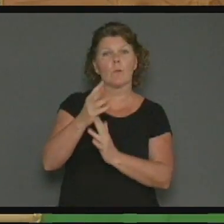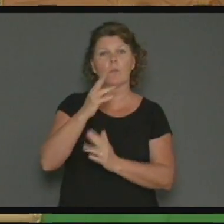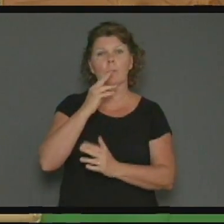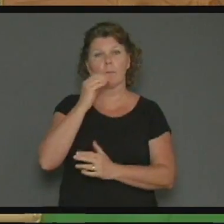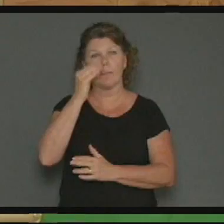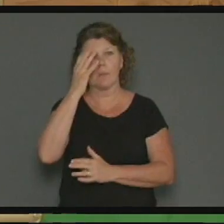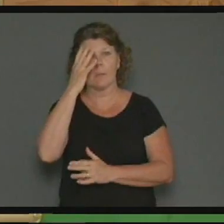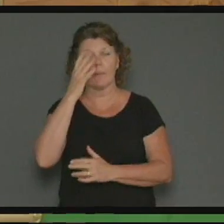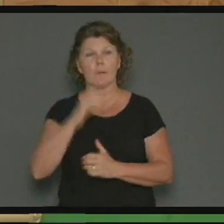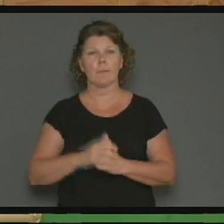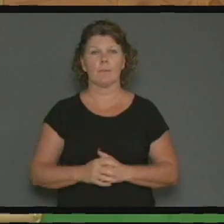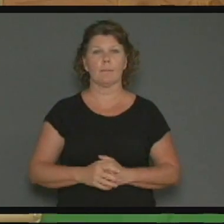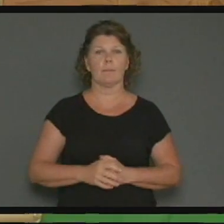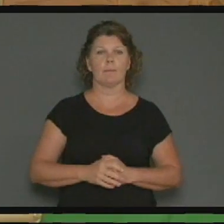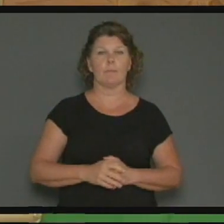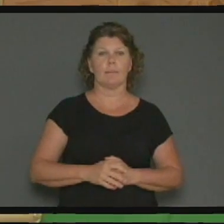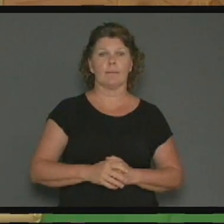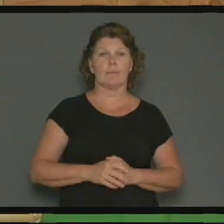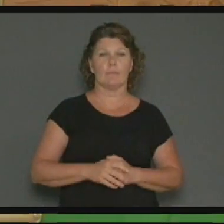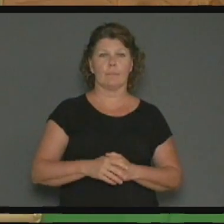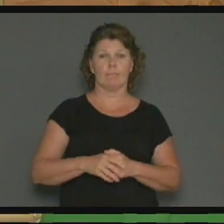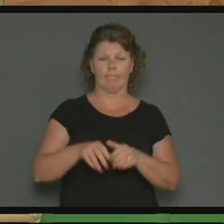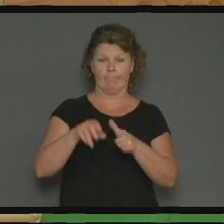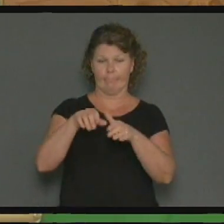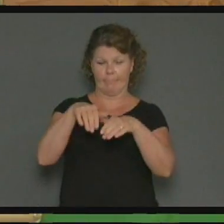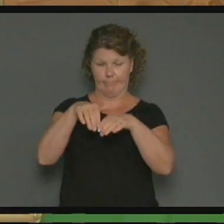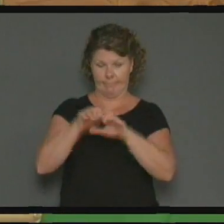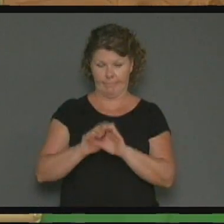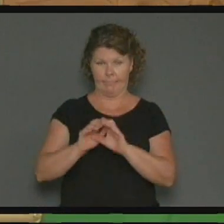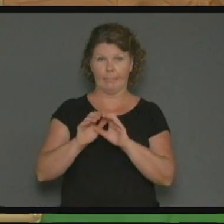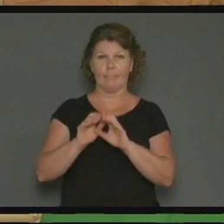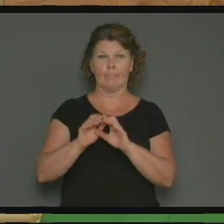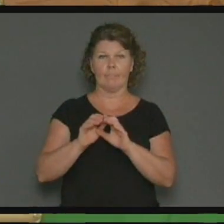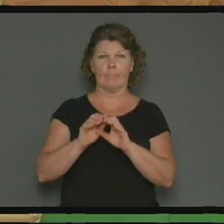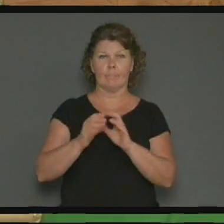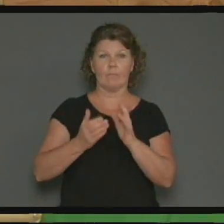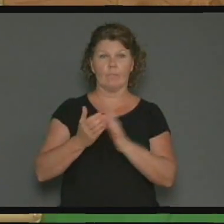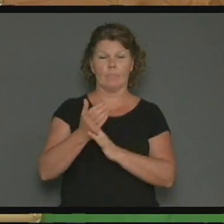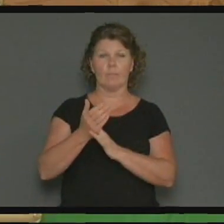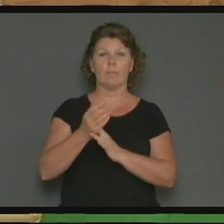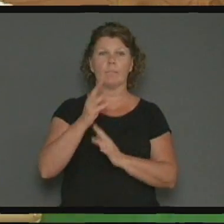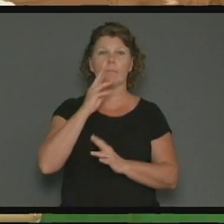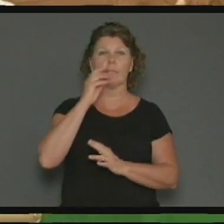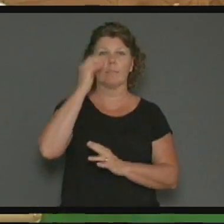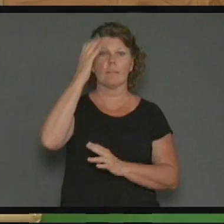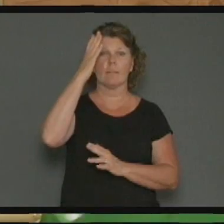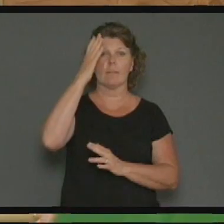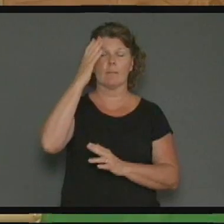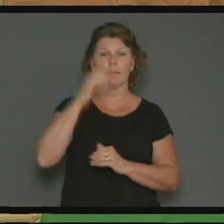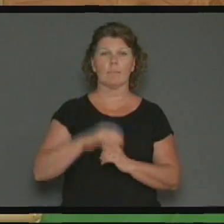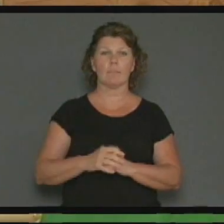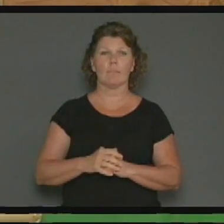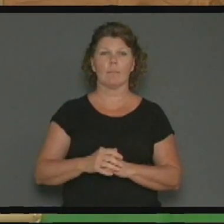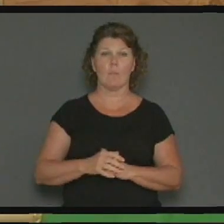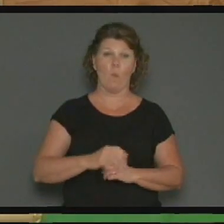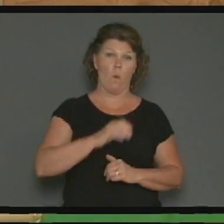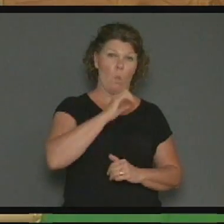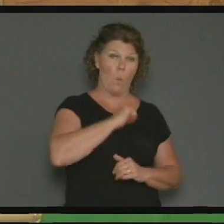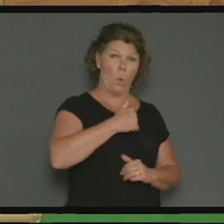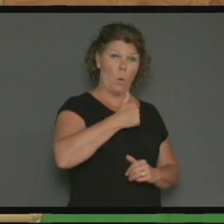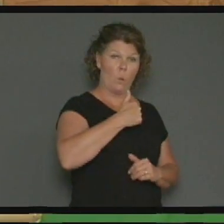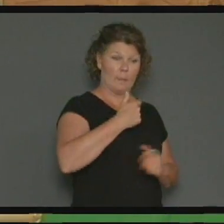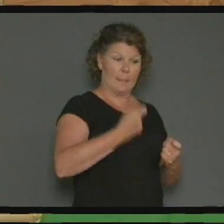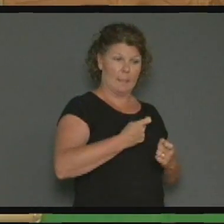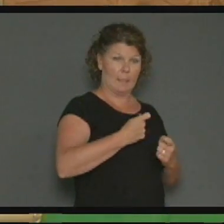baptism. Having been buried with Christ in baptism, we are to put off our old